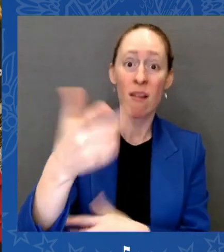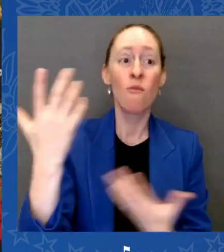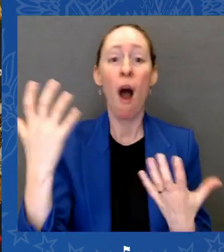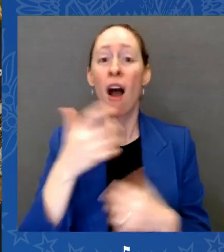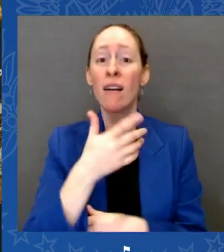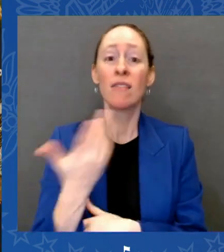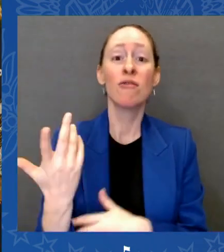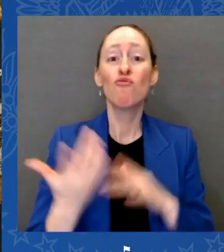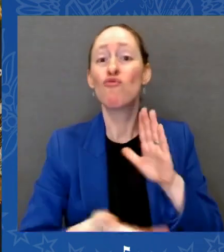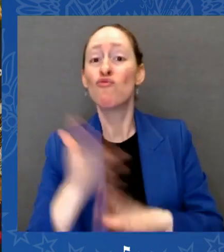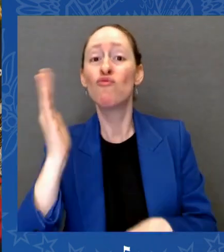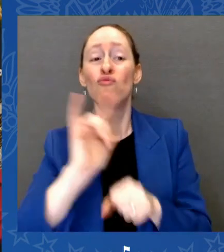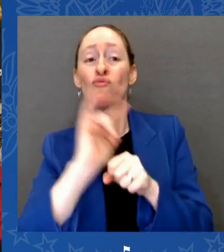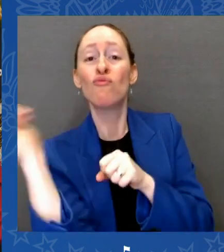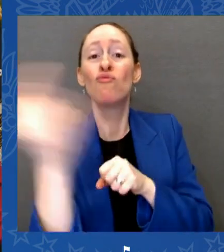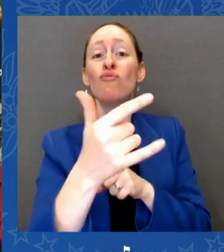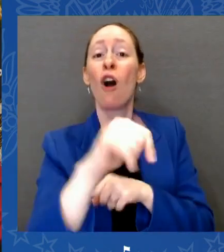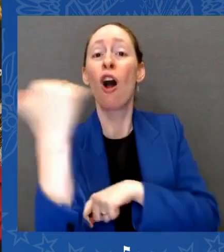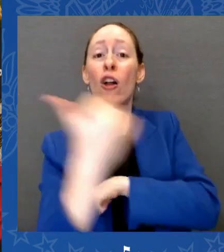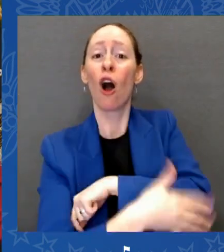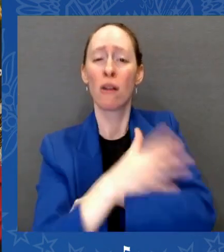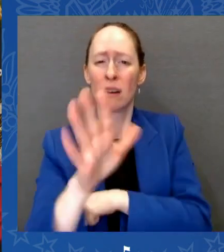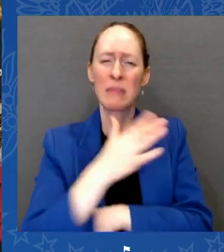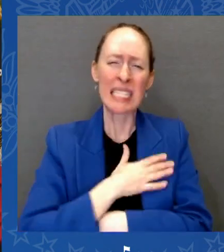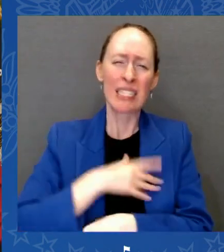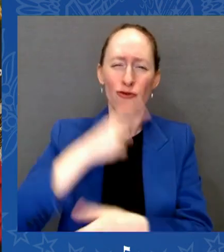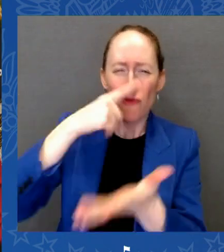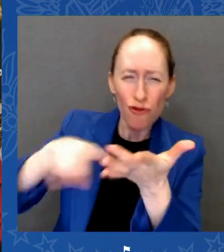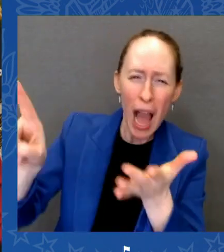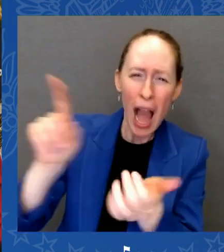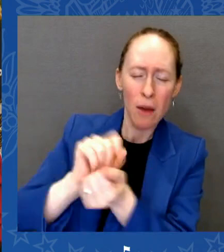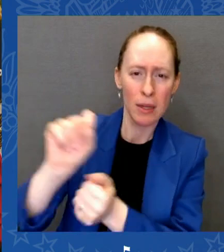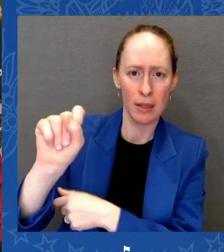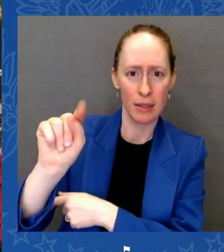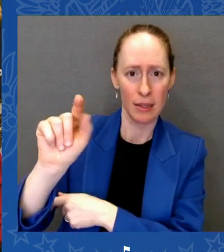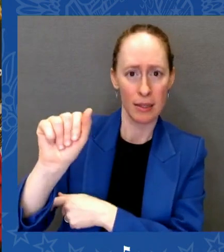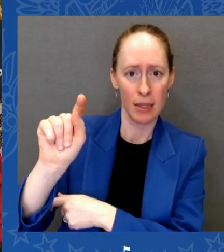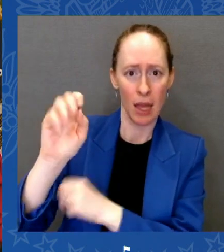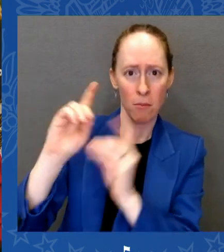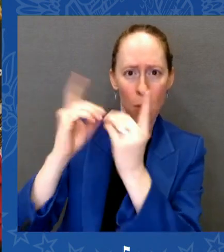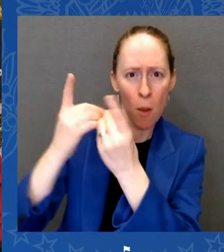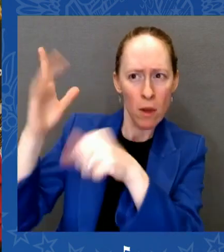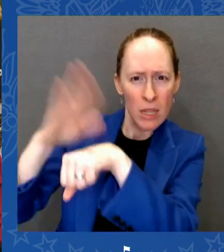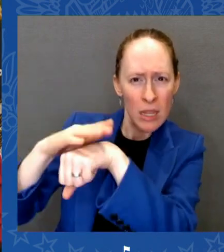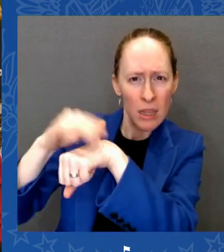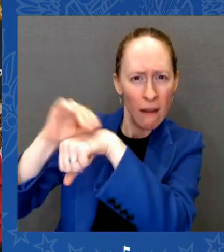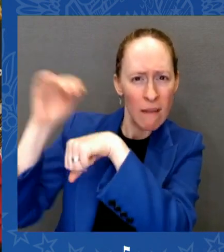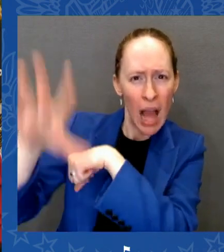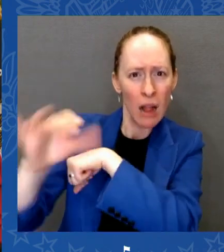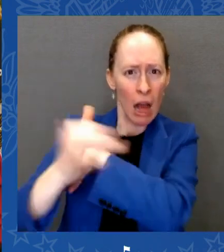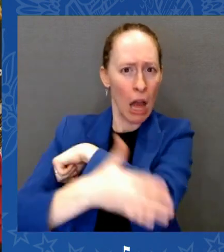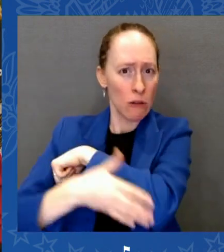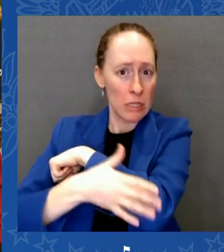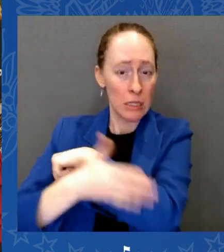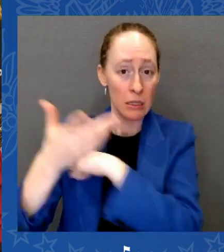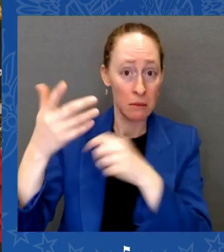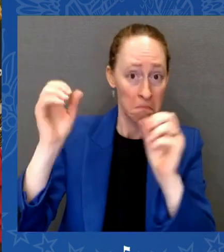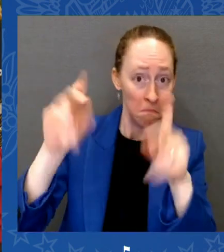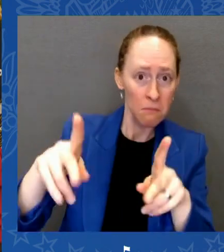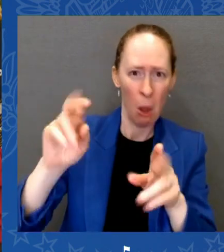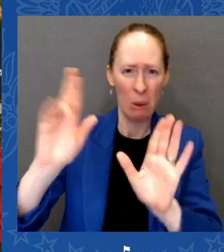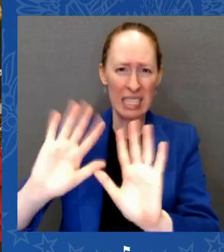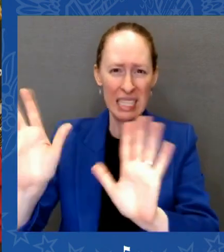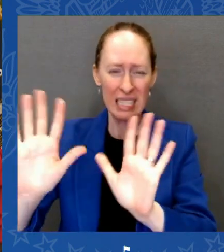overseas, which now includes warnings about the risk of being wrongfully detained by a foreign government. Make no mistake about